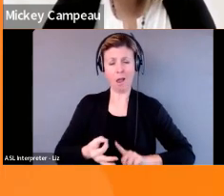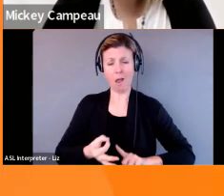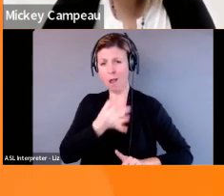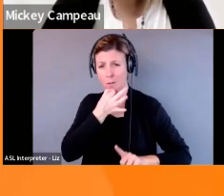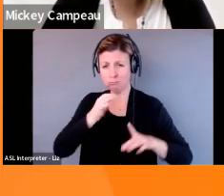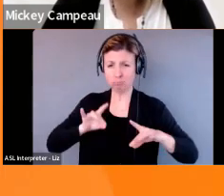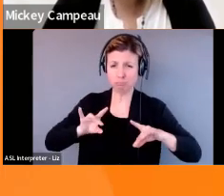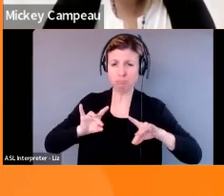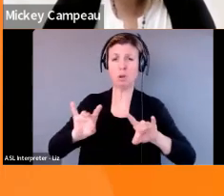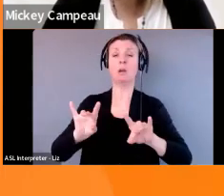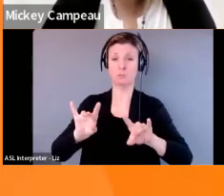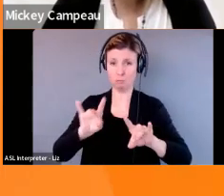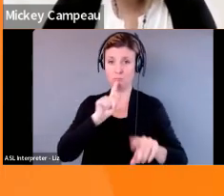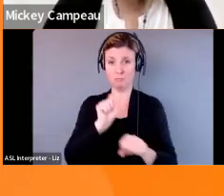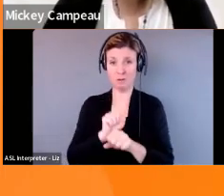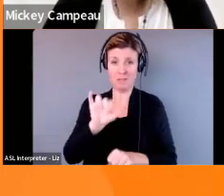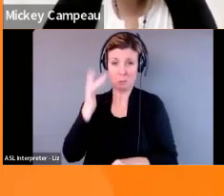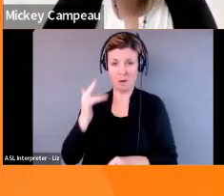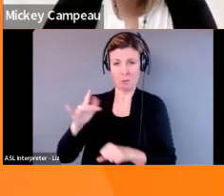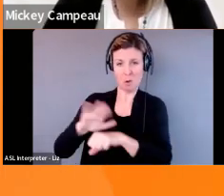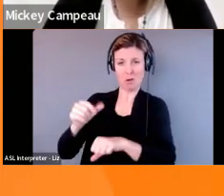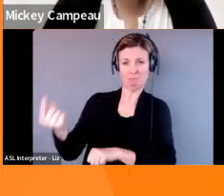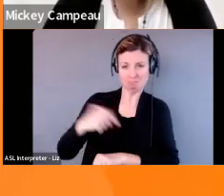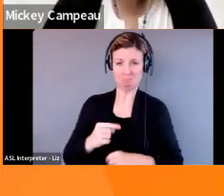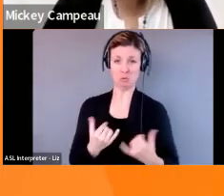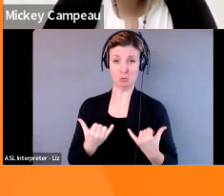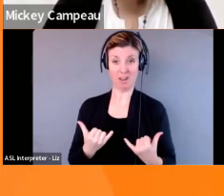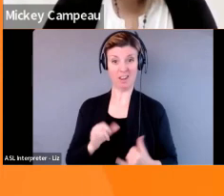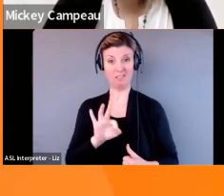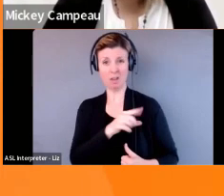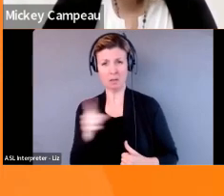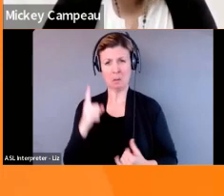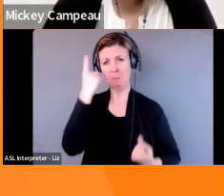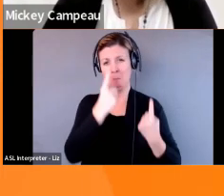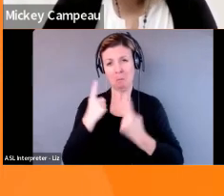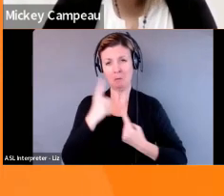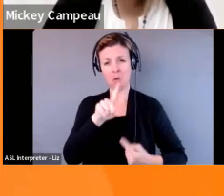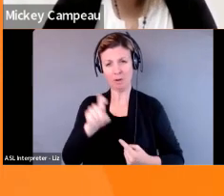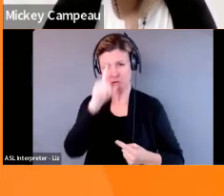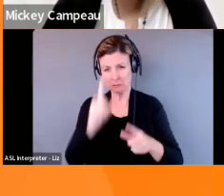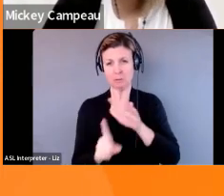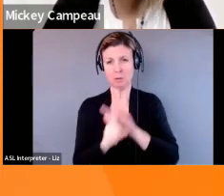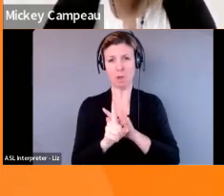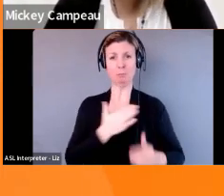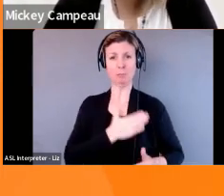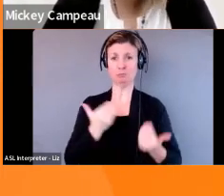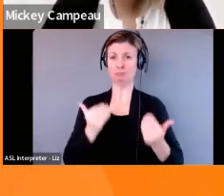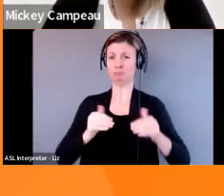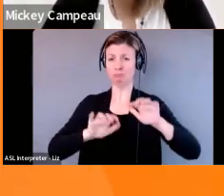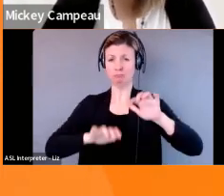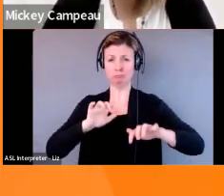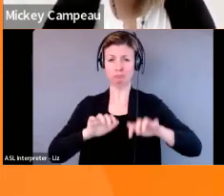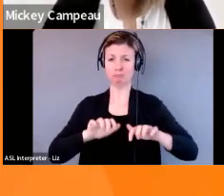today. During this presentation, should you have any questions for Don, please use the Q&A feature of Zoom, and we will monitor and ask